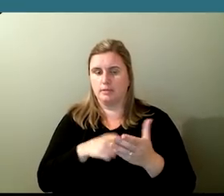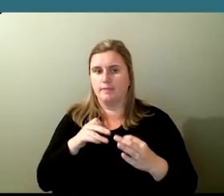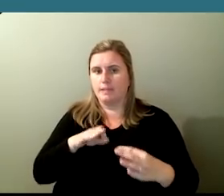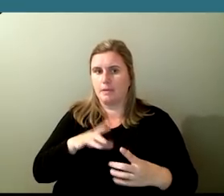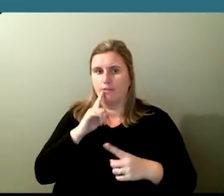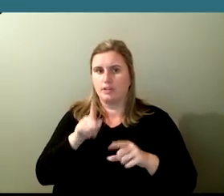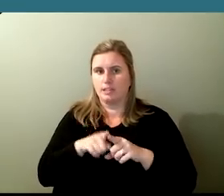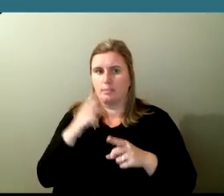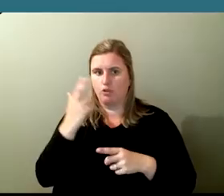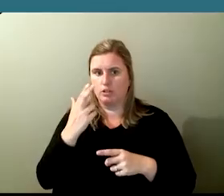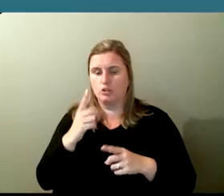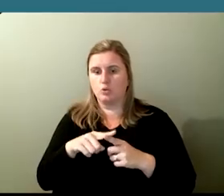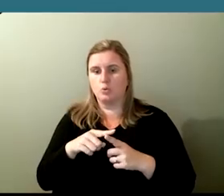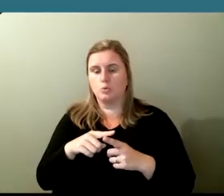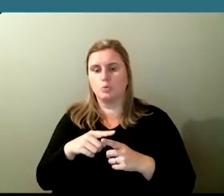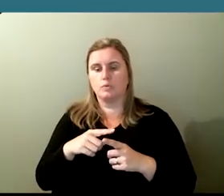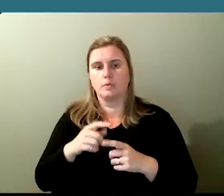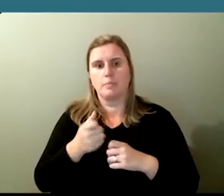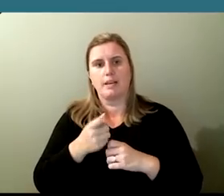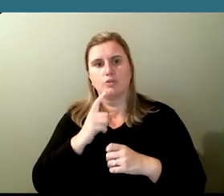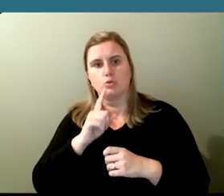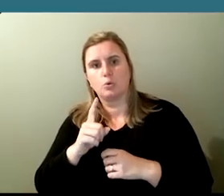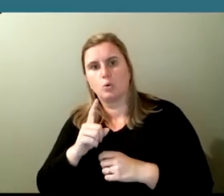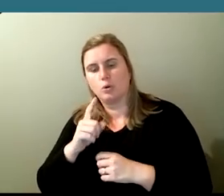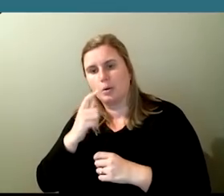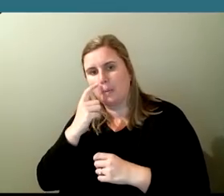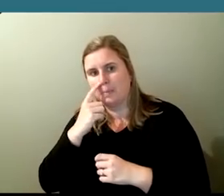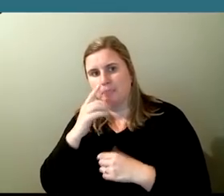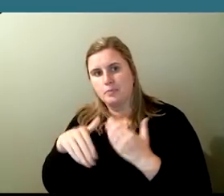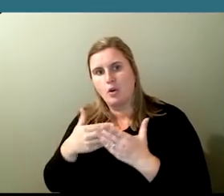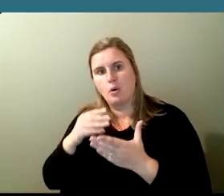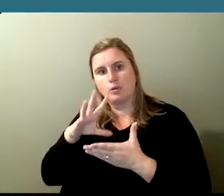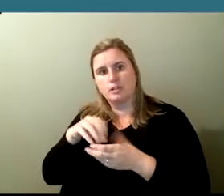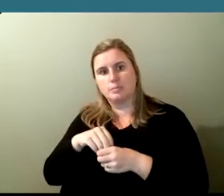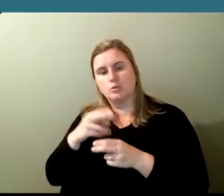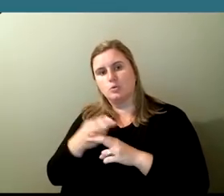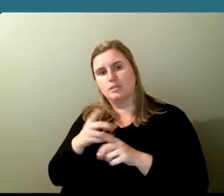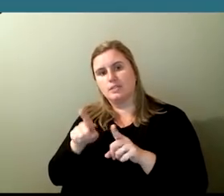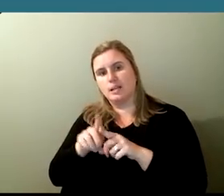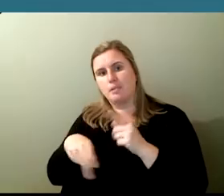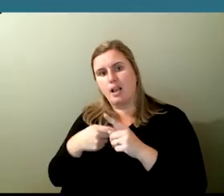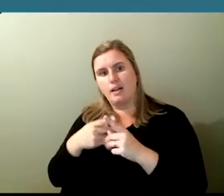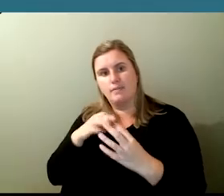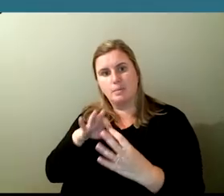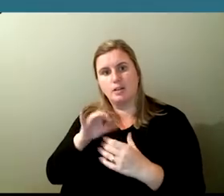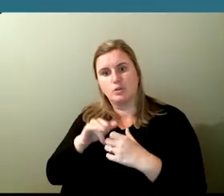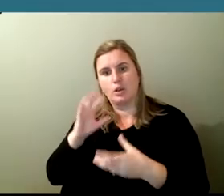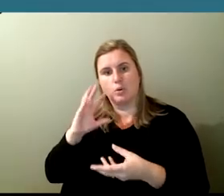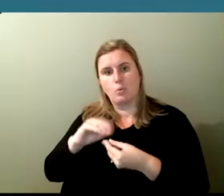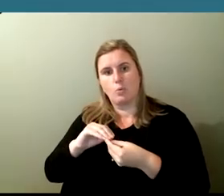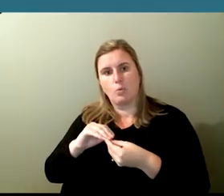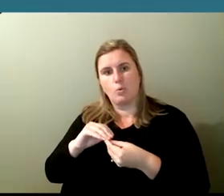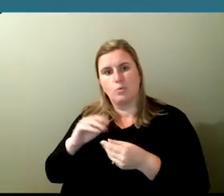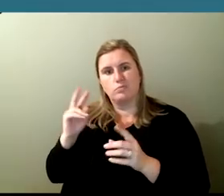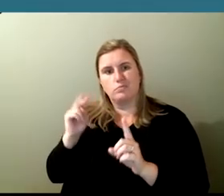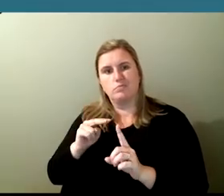same reasons, in order to make sure that all participants were receiving the same kind of feedback, so that qualitative aspects of